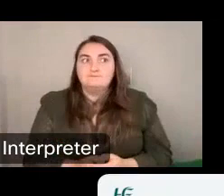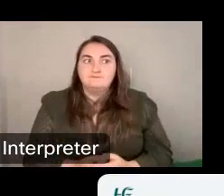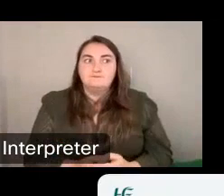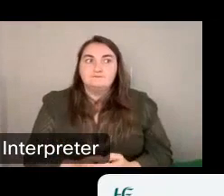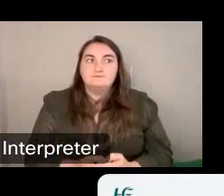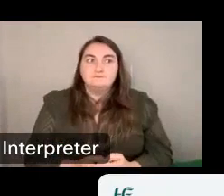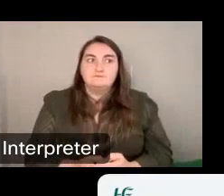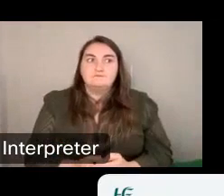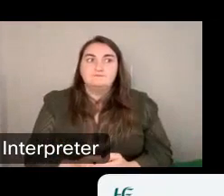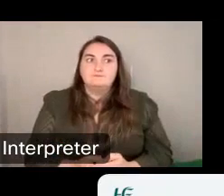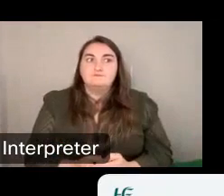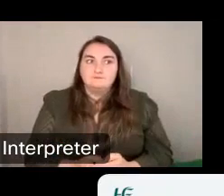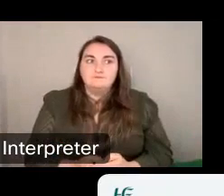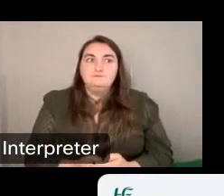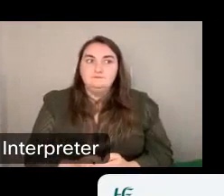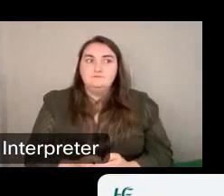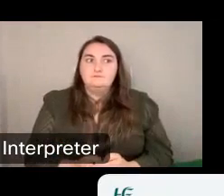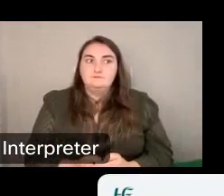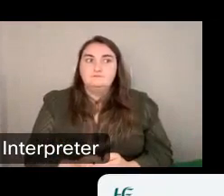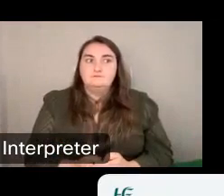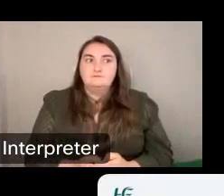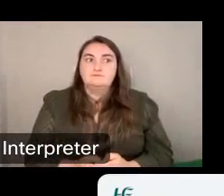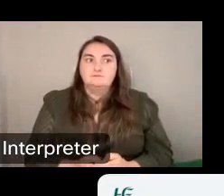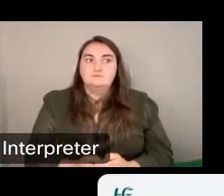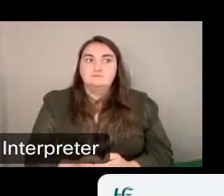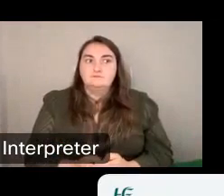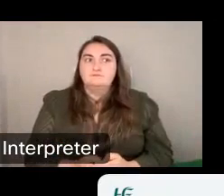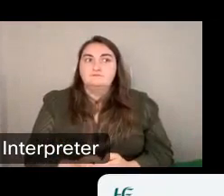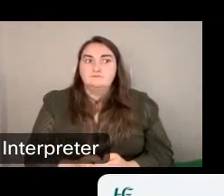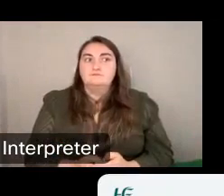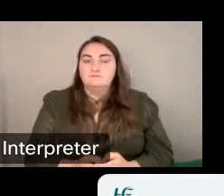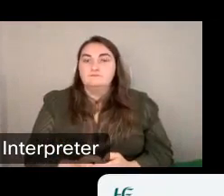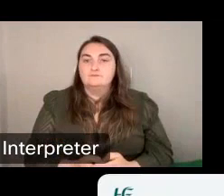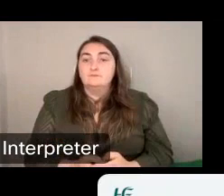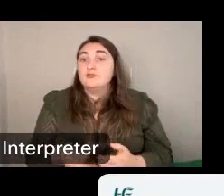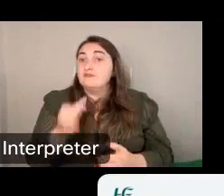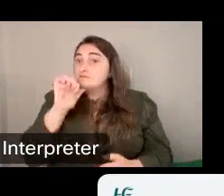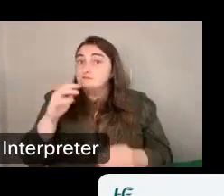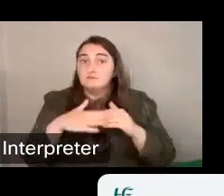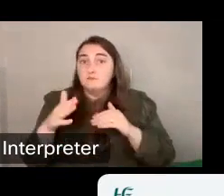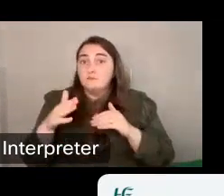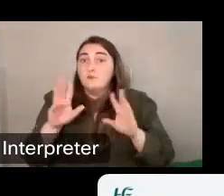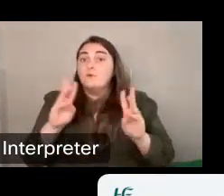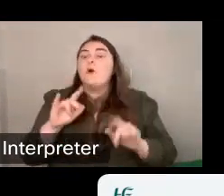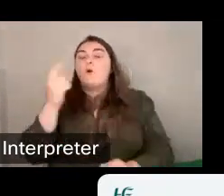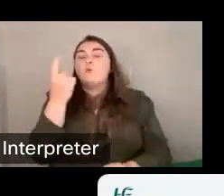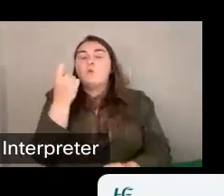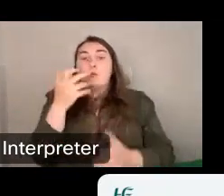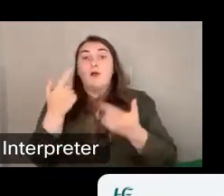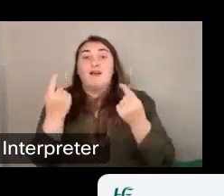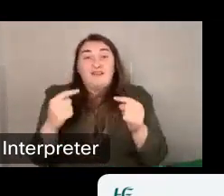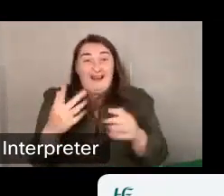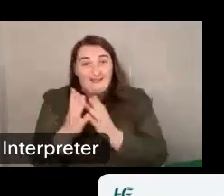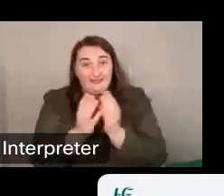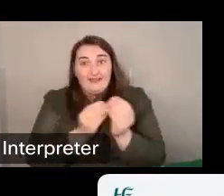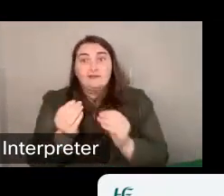Was there anything else? I think that's it, if there aren't any other questions. Actually, one final note. Obviously, if there are,